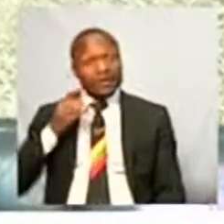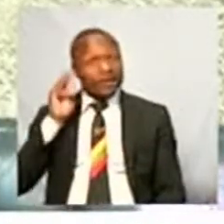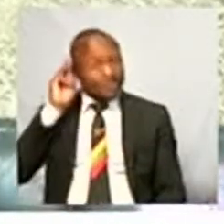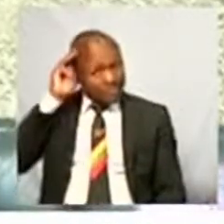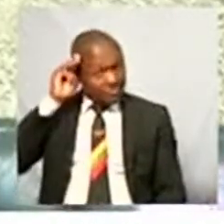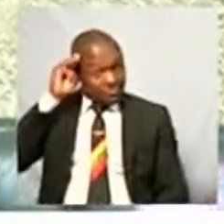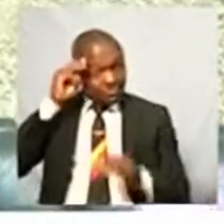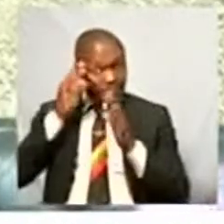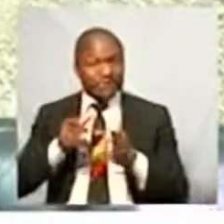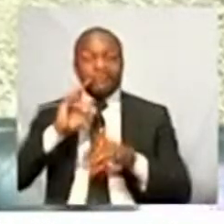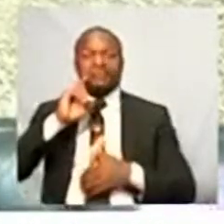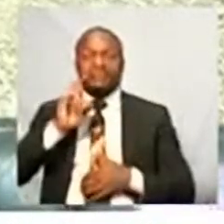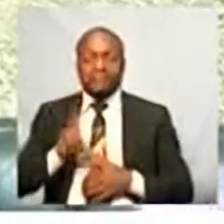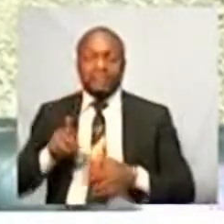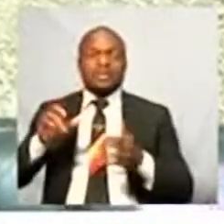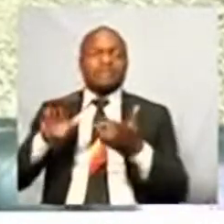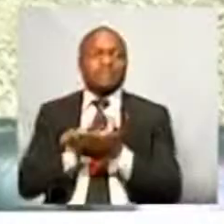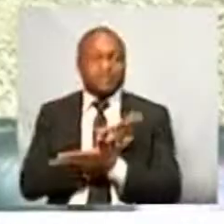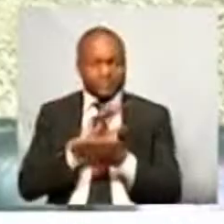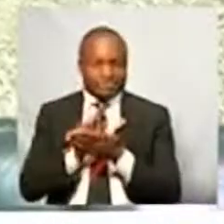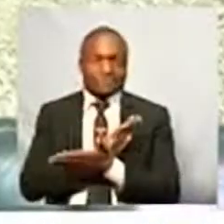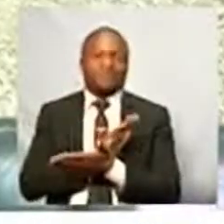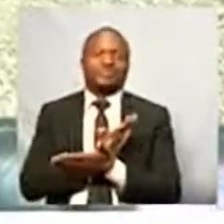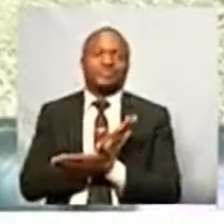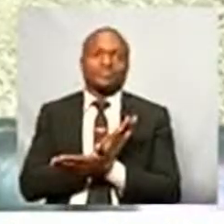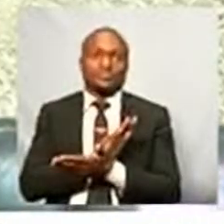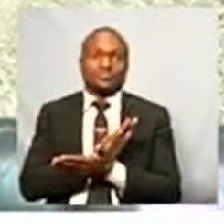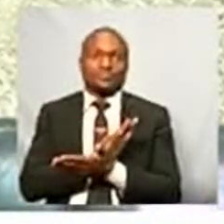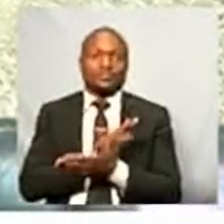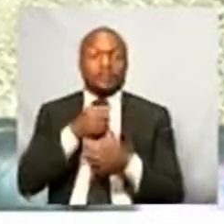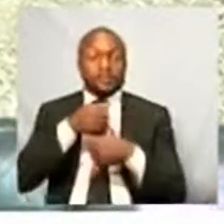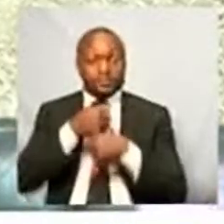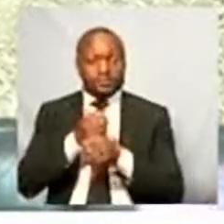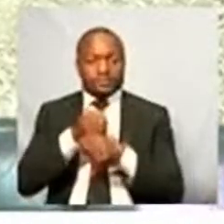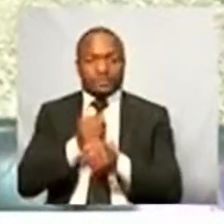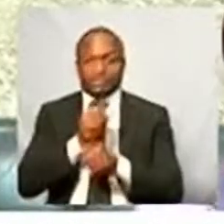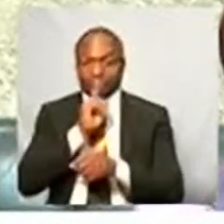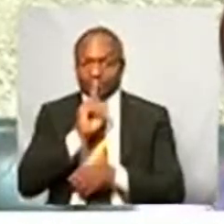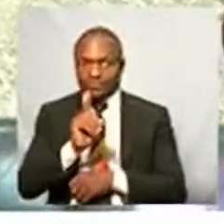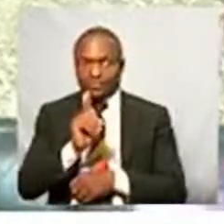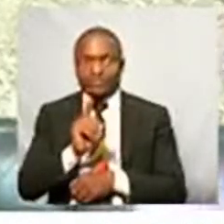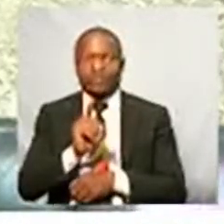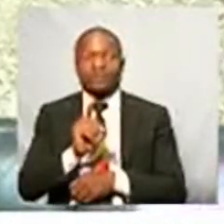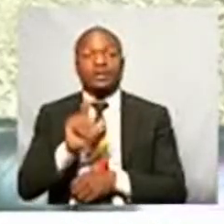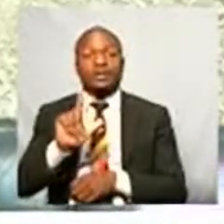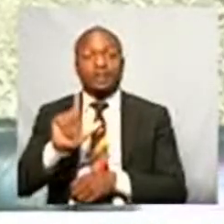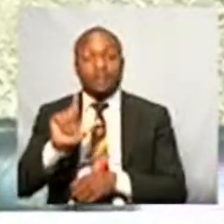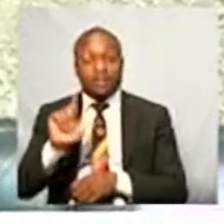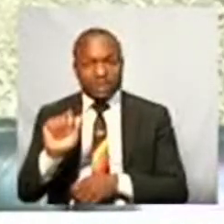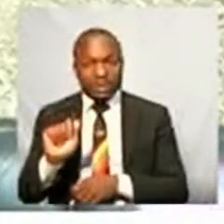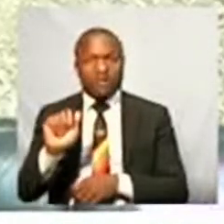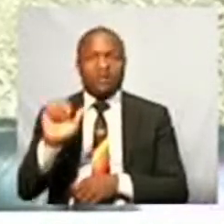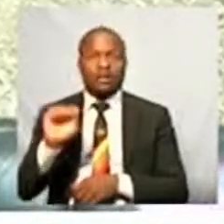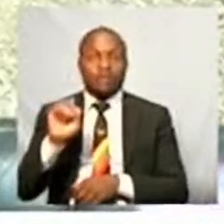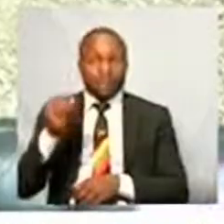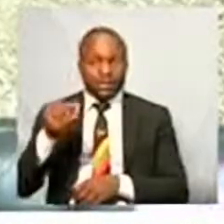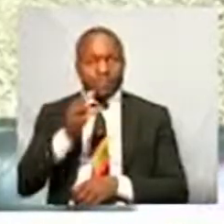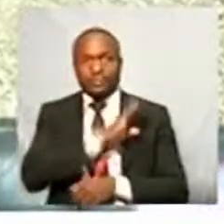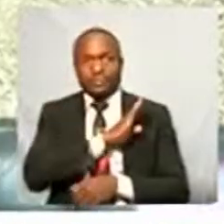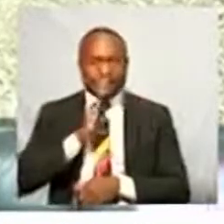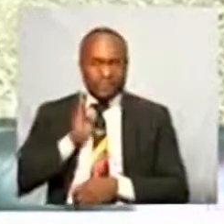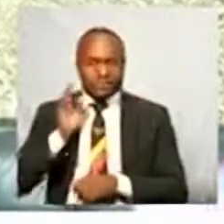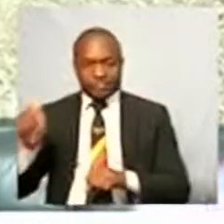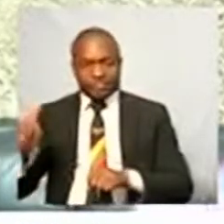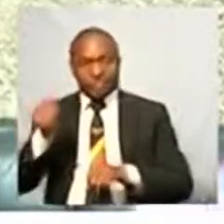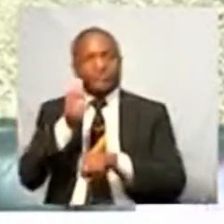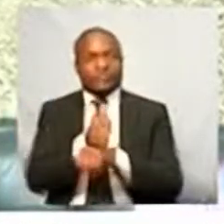minister must, as quickly as possible, ensure that the LASIF board is